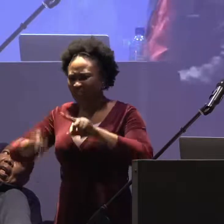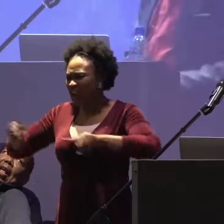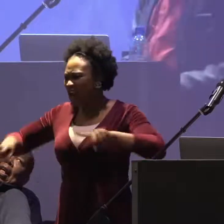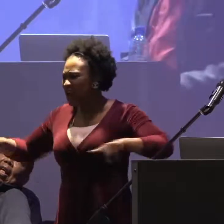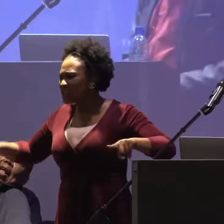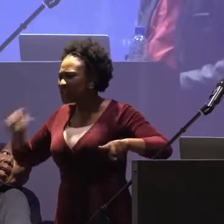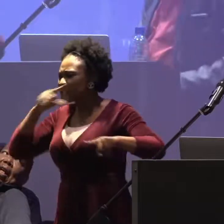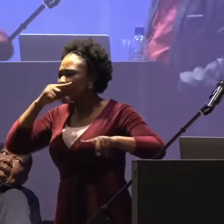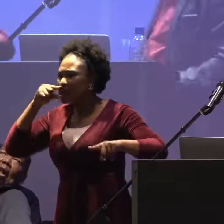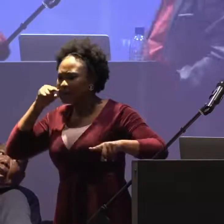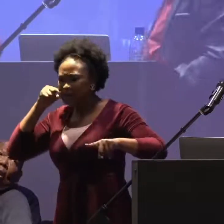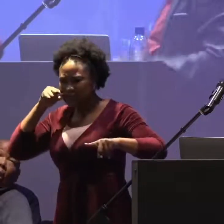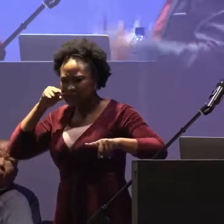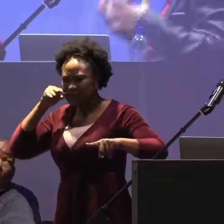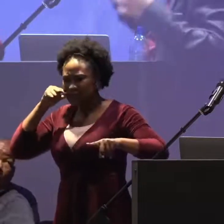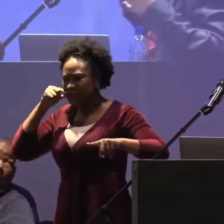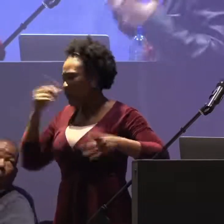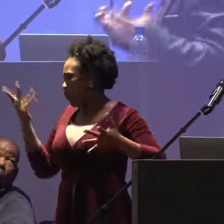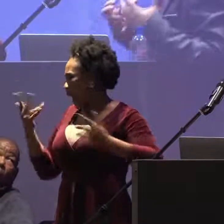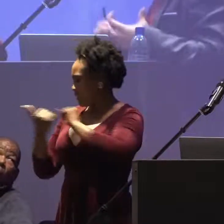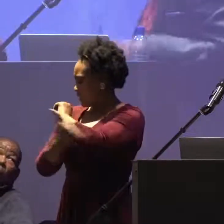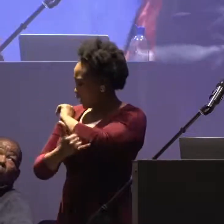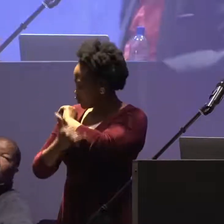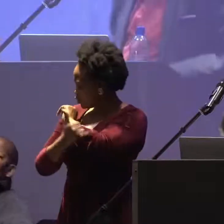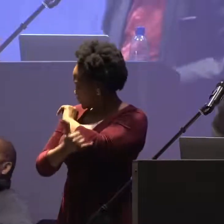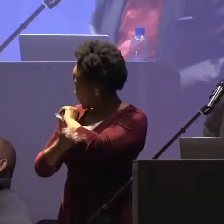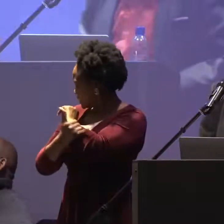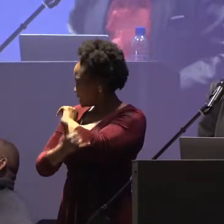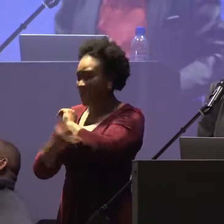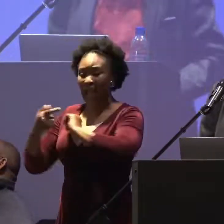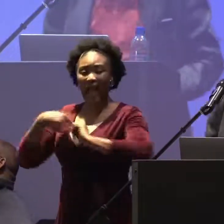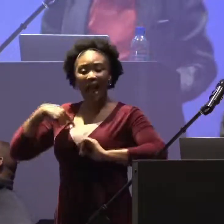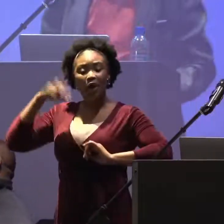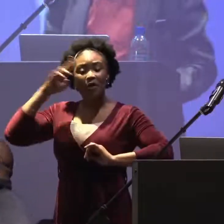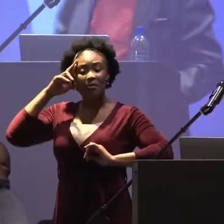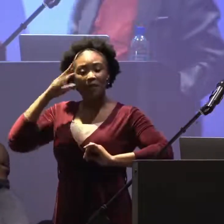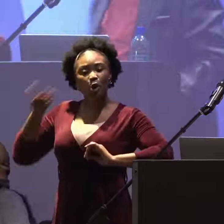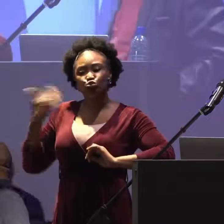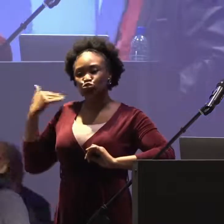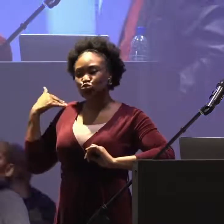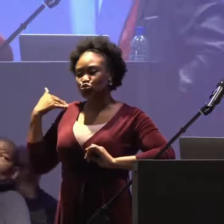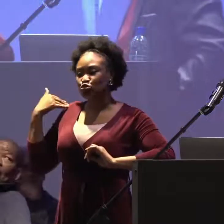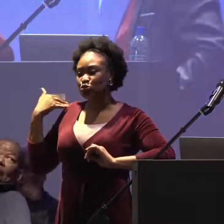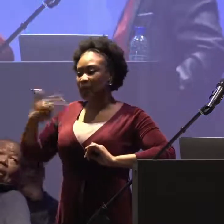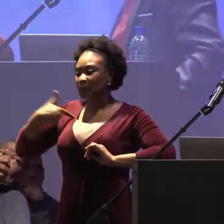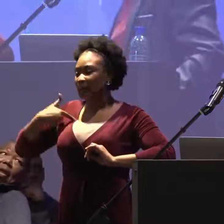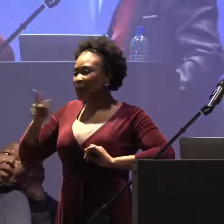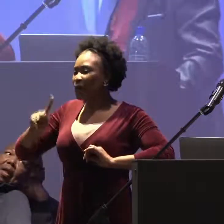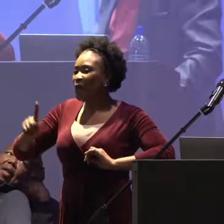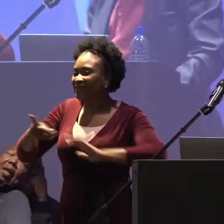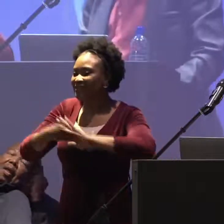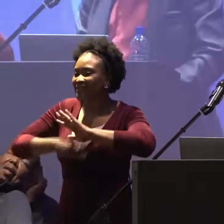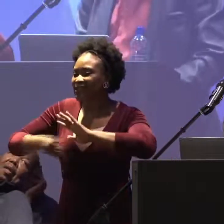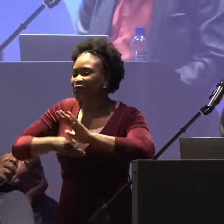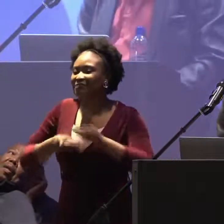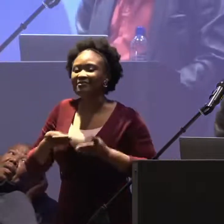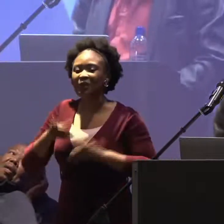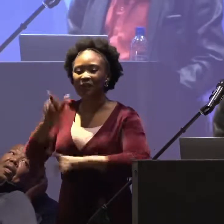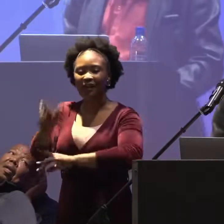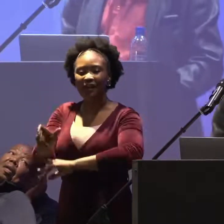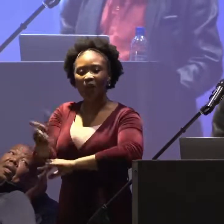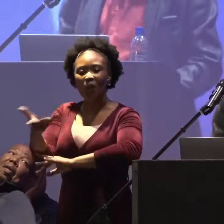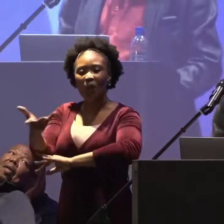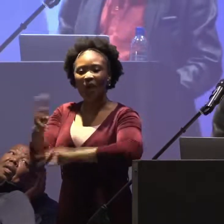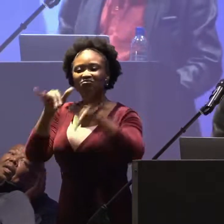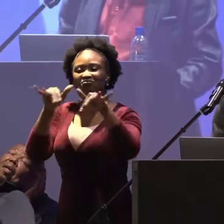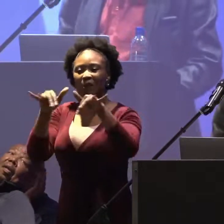names within the country. I remember at one stage I was a district director in the